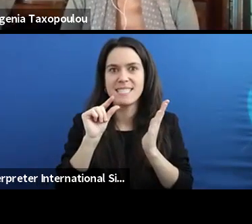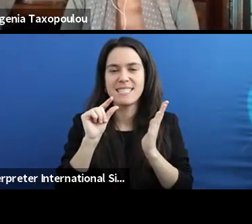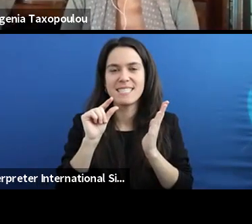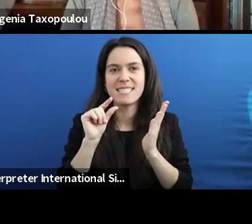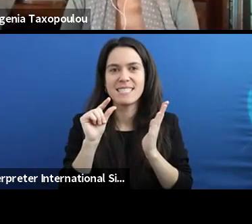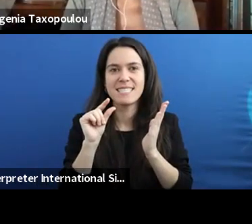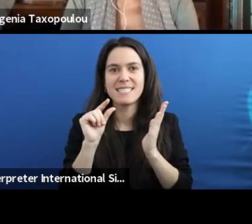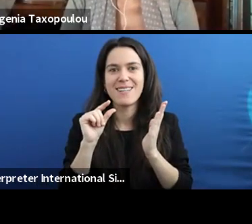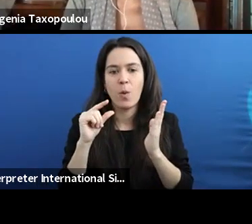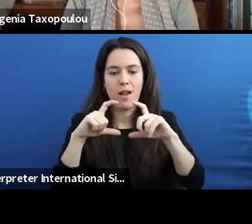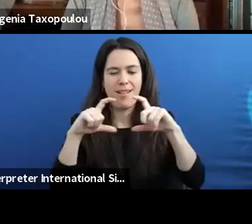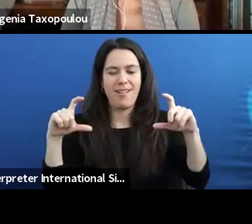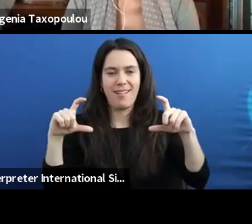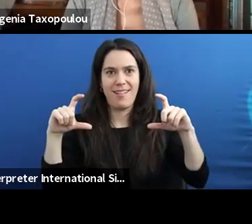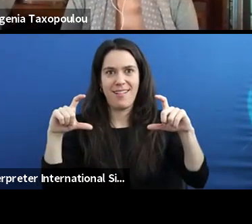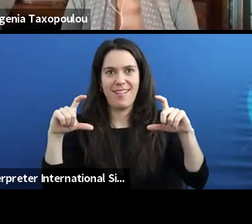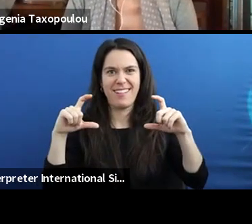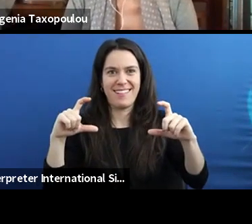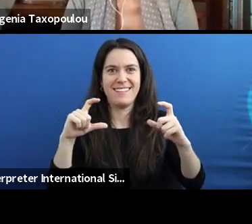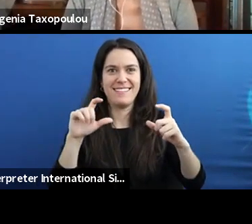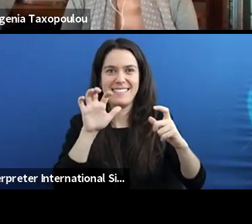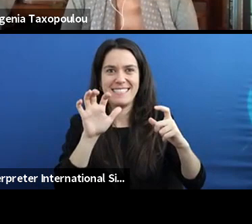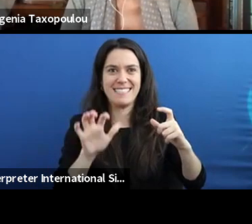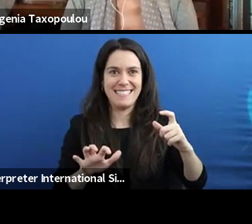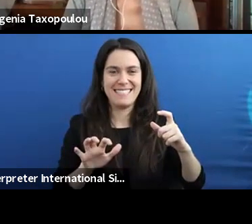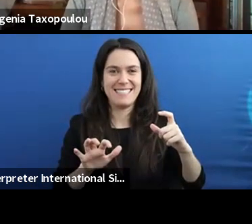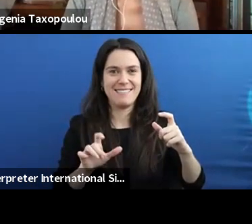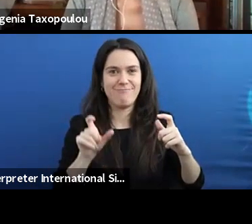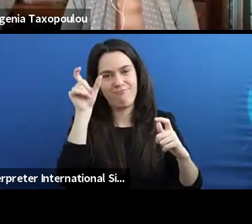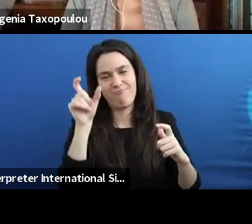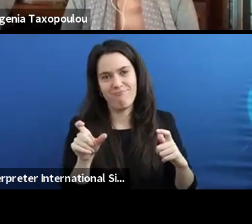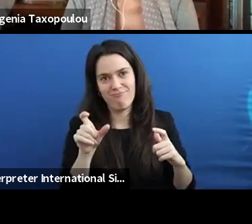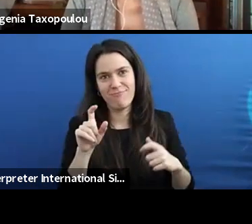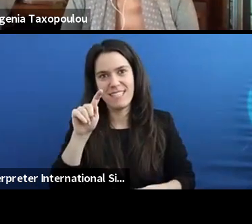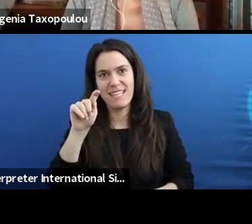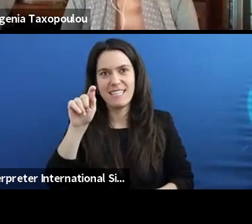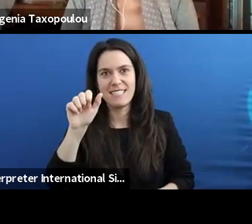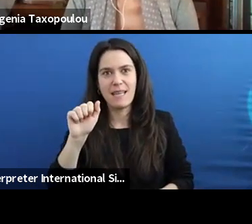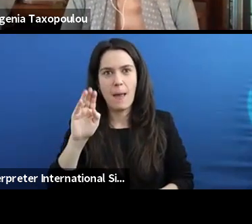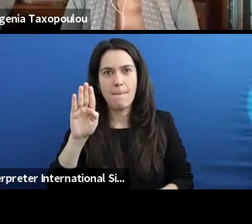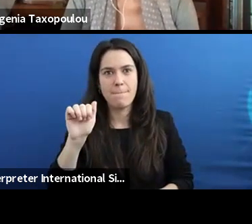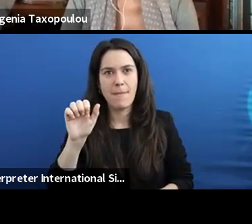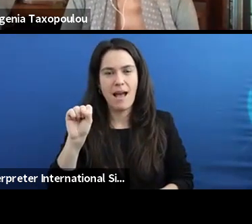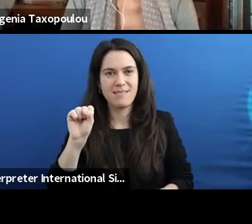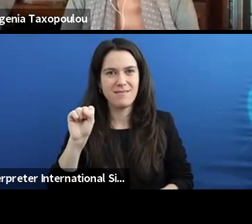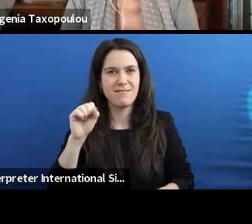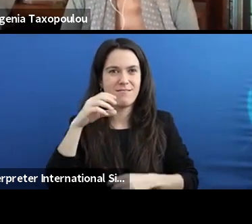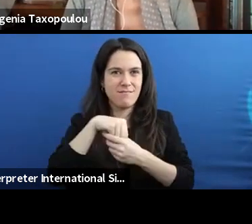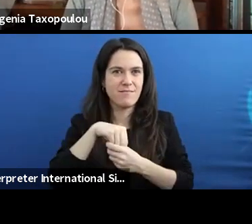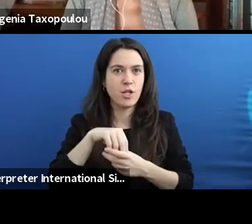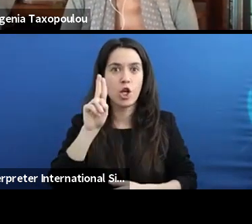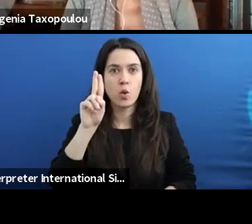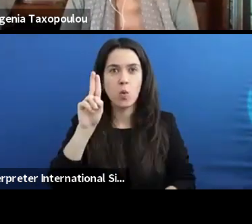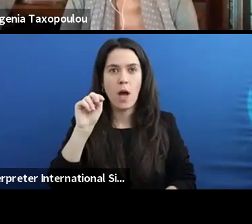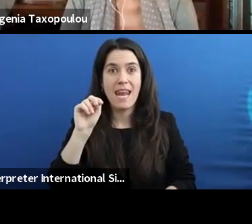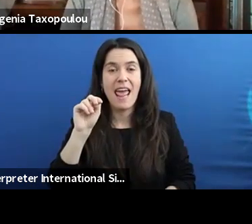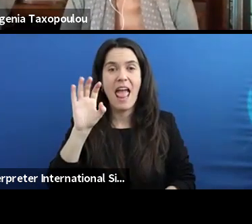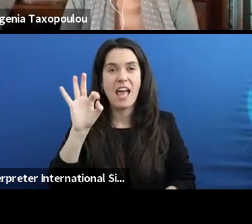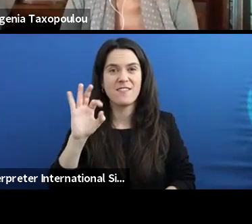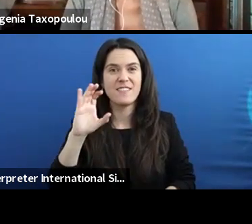a part which Shanar Tabasi, knowledge manager and specialist from the UNFCCC Climate